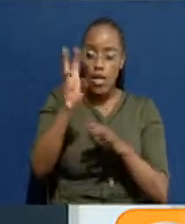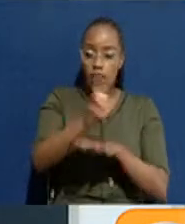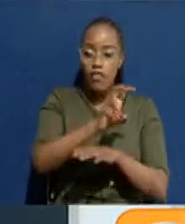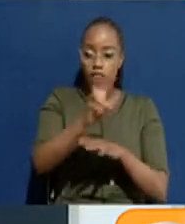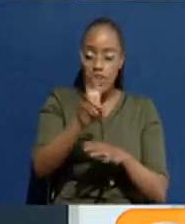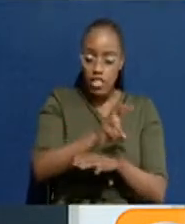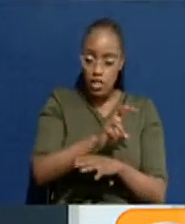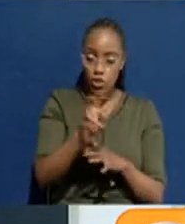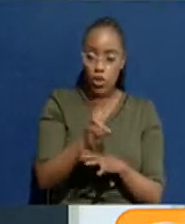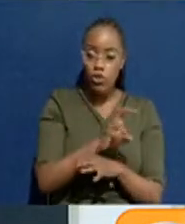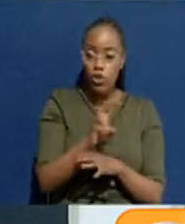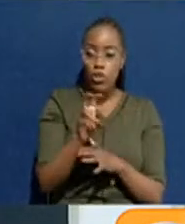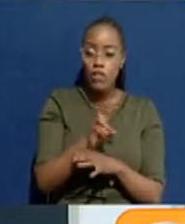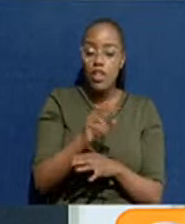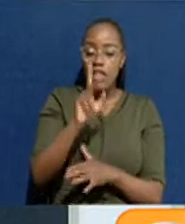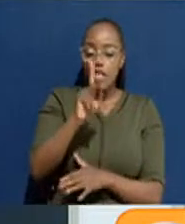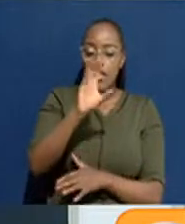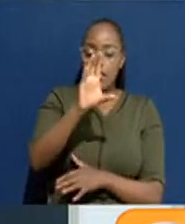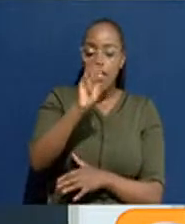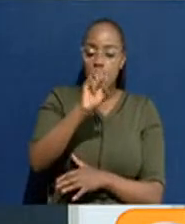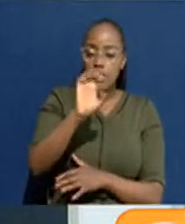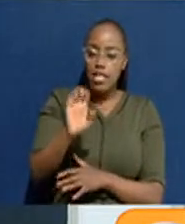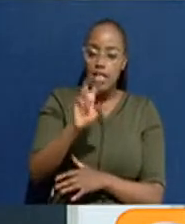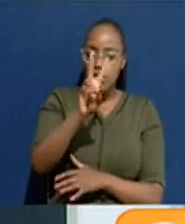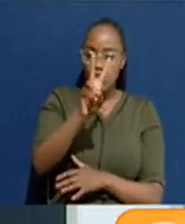who supervised KCSE